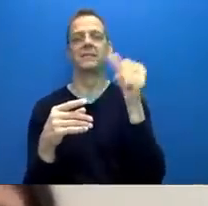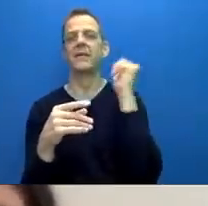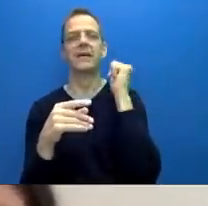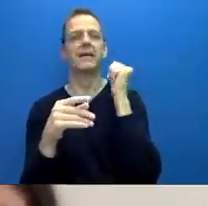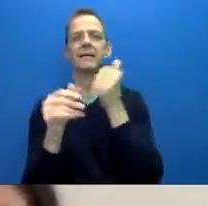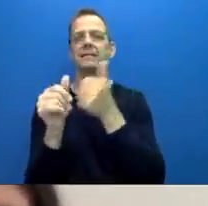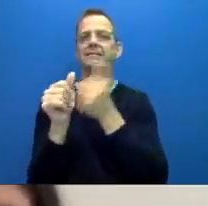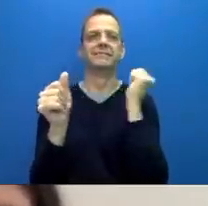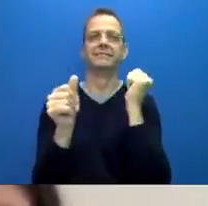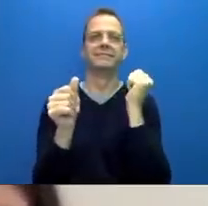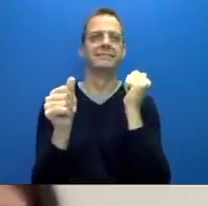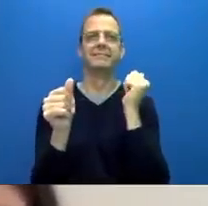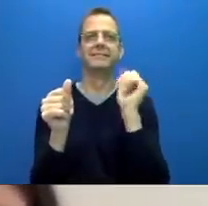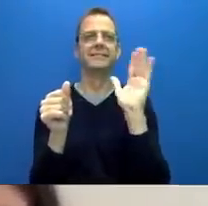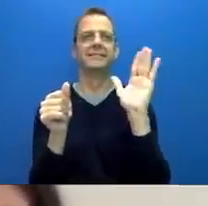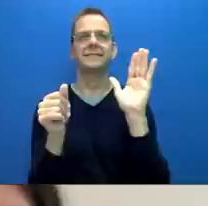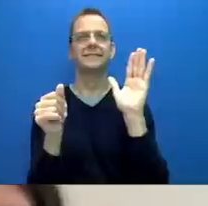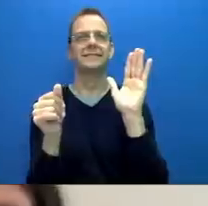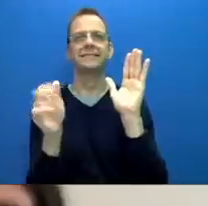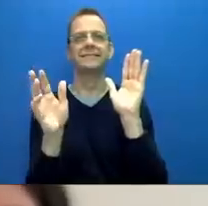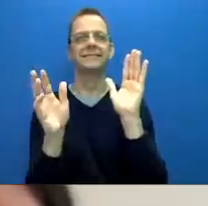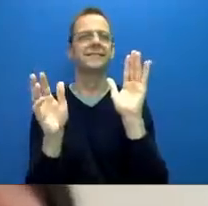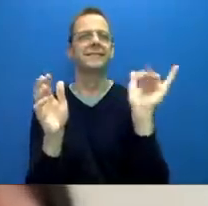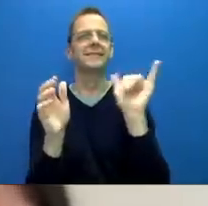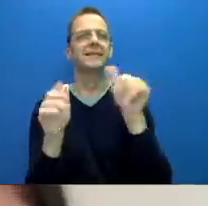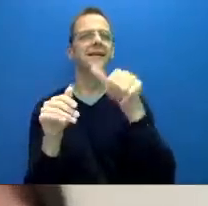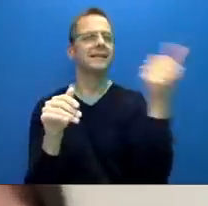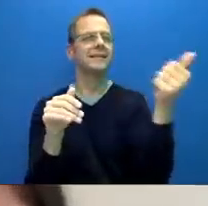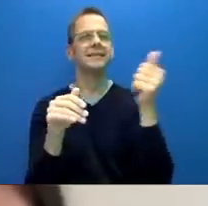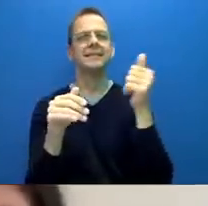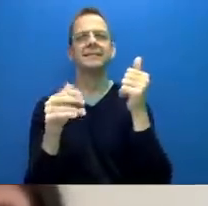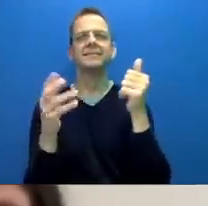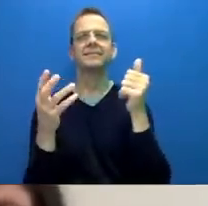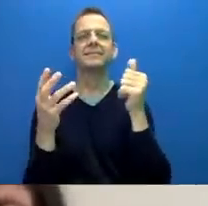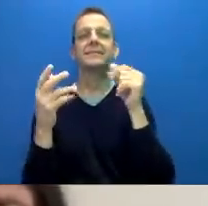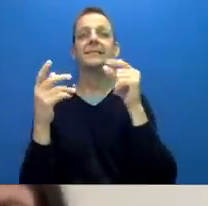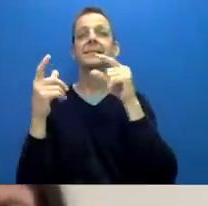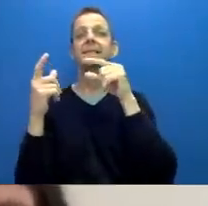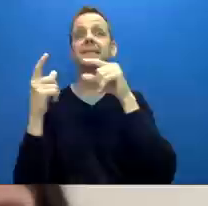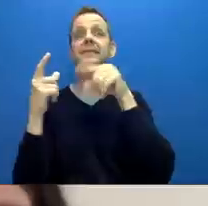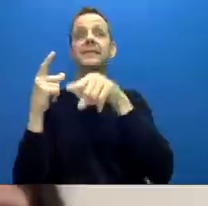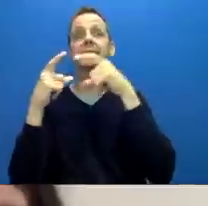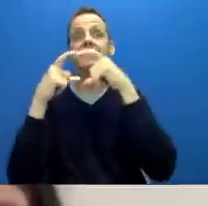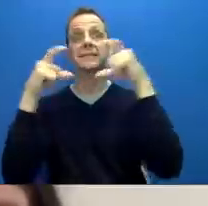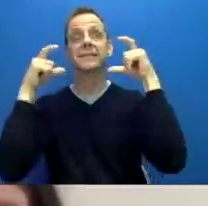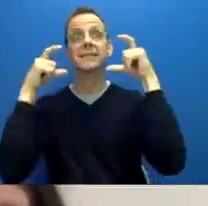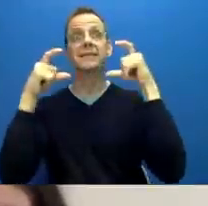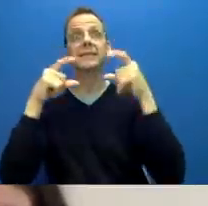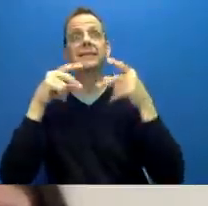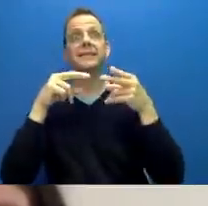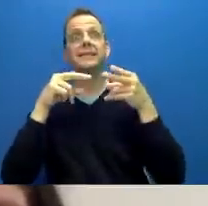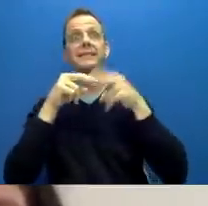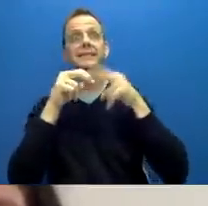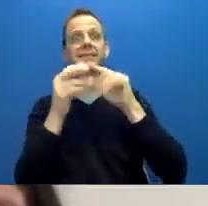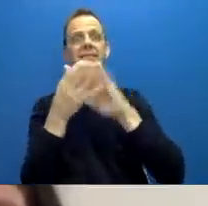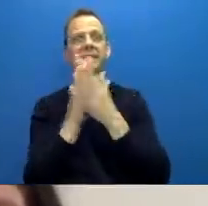and whether masks could actually be harmful for children, if children are generally